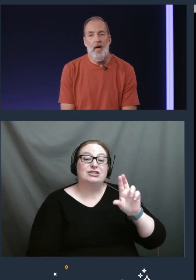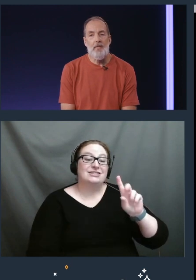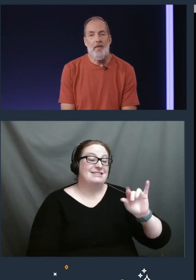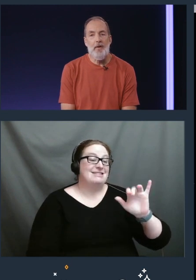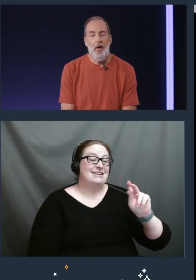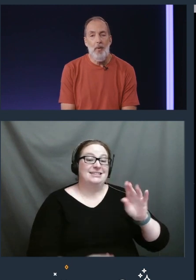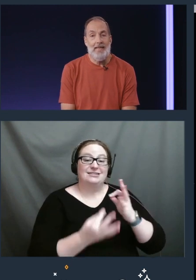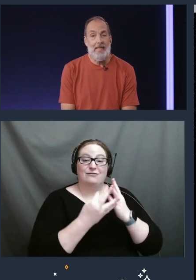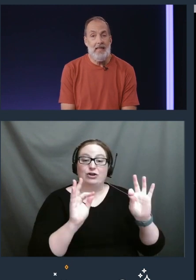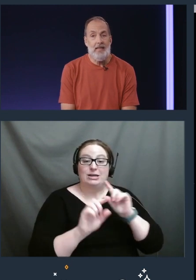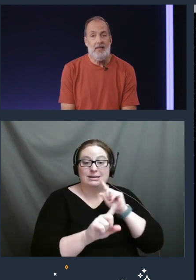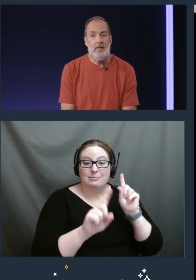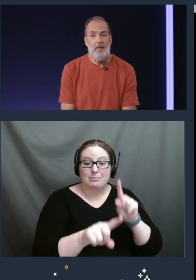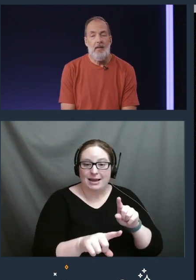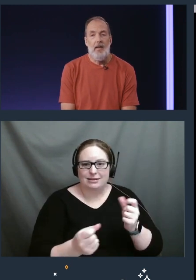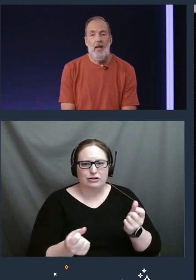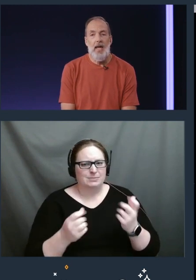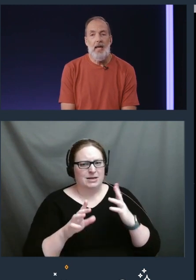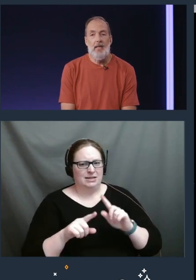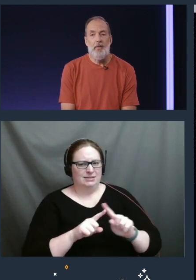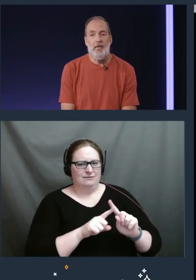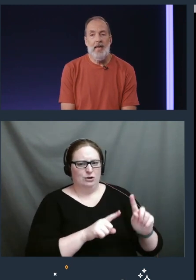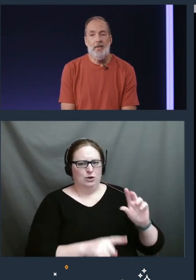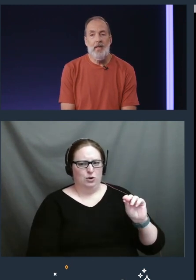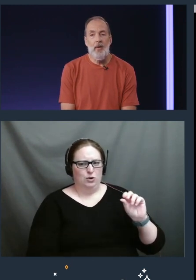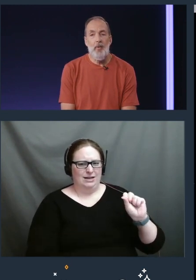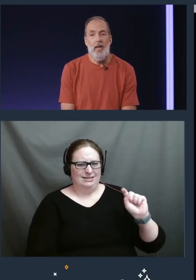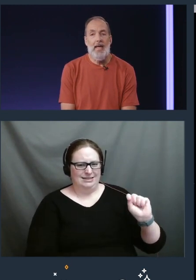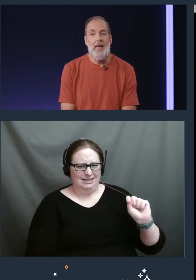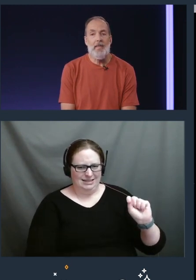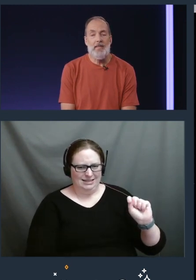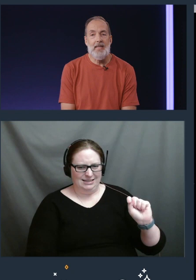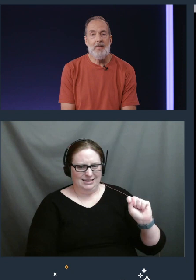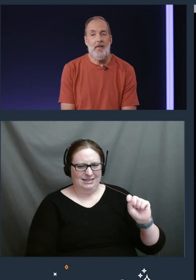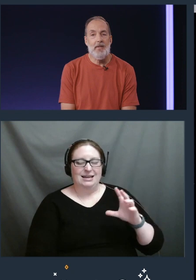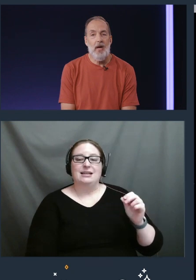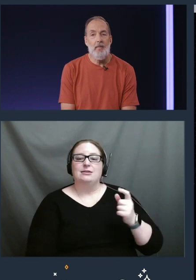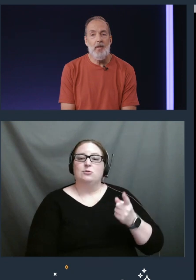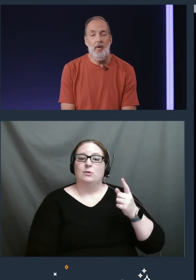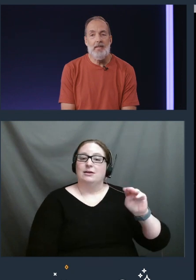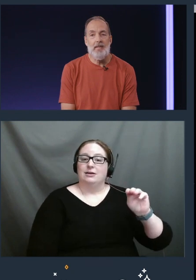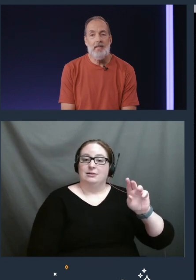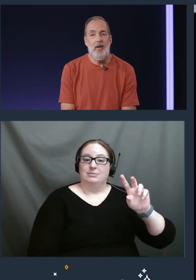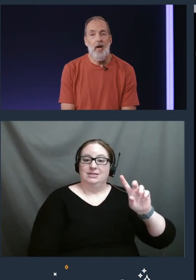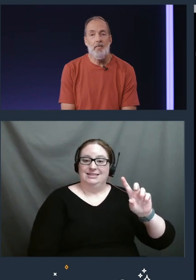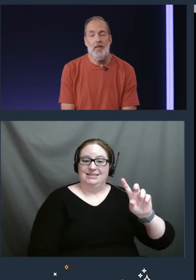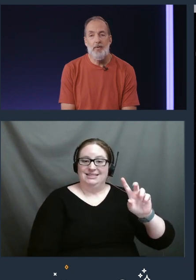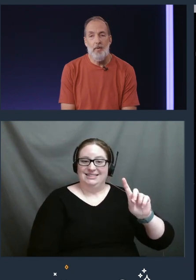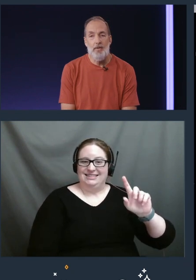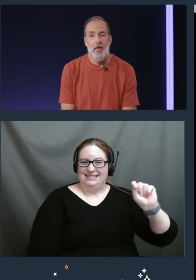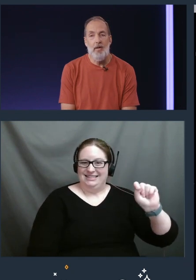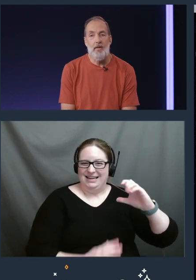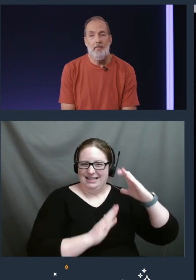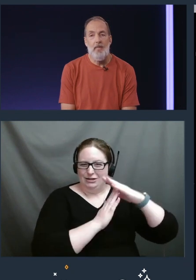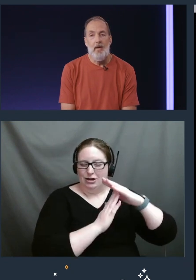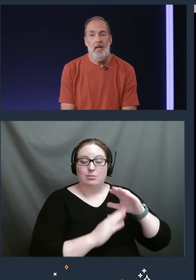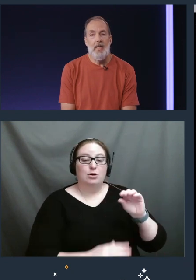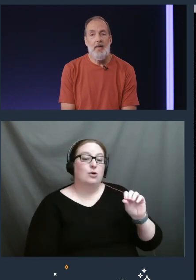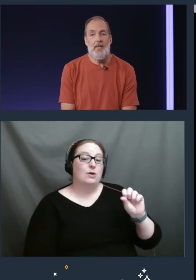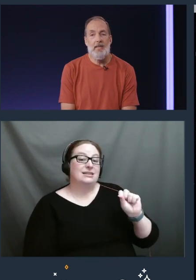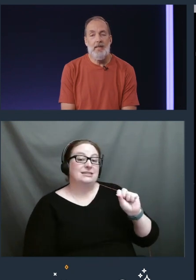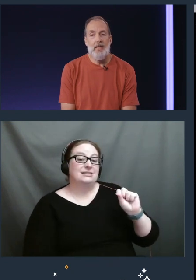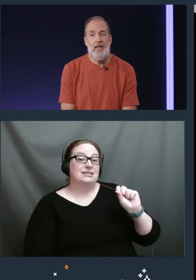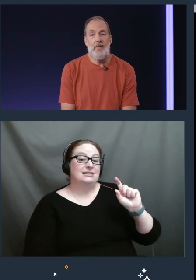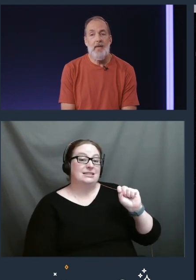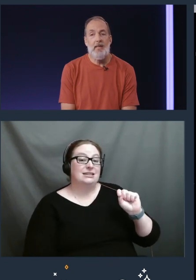there are a lot of different OSTs, and there's actually one MDT at the very top. An OST is an object storage target, and